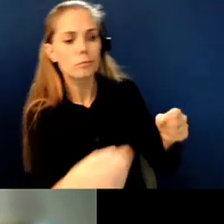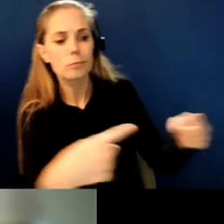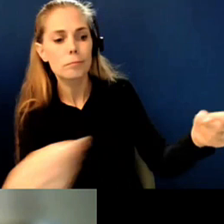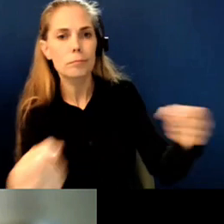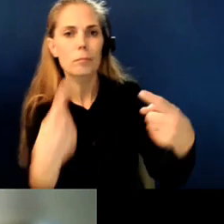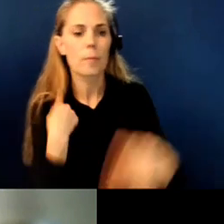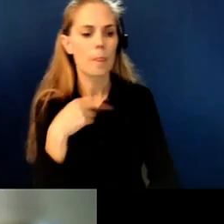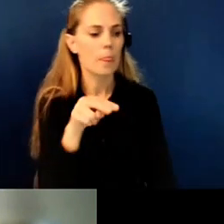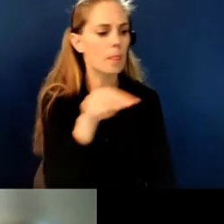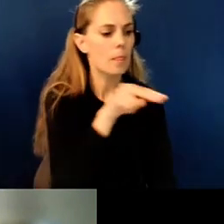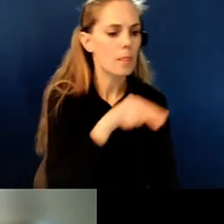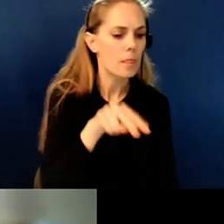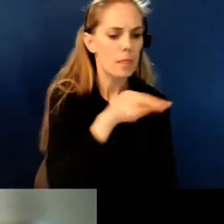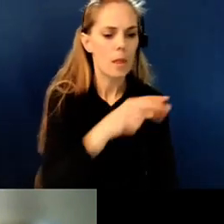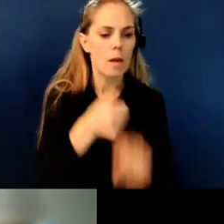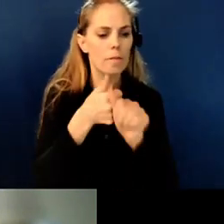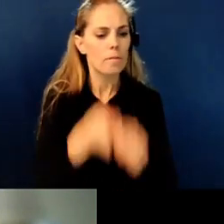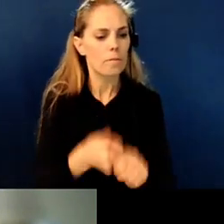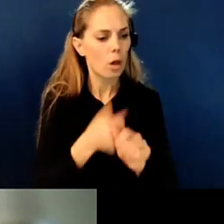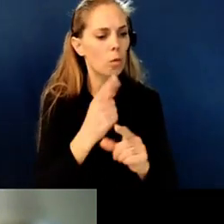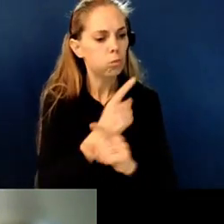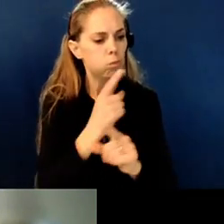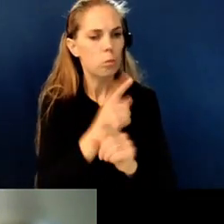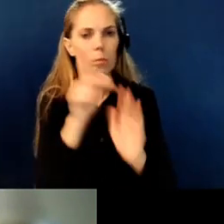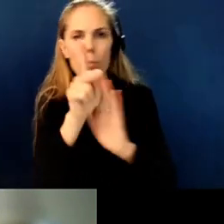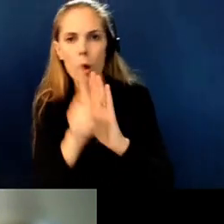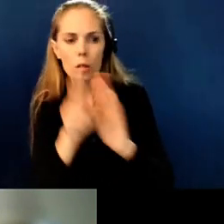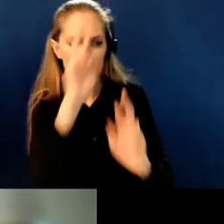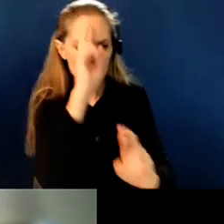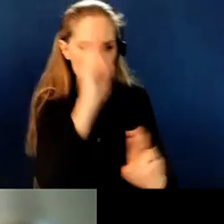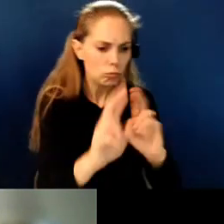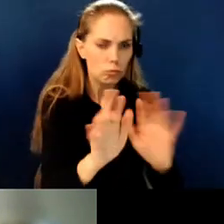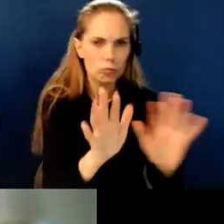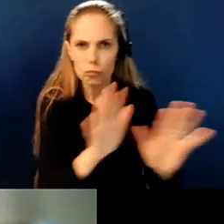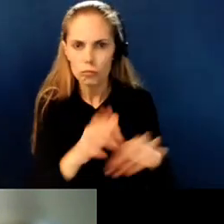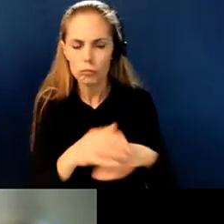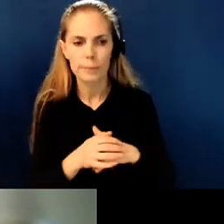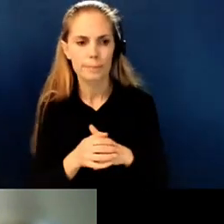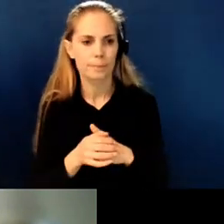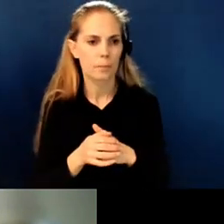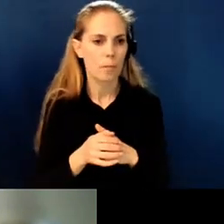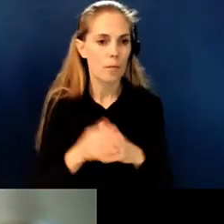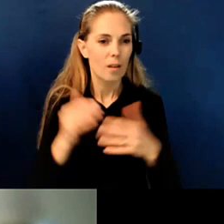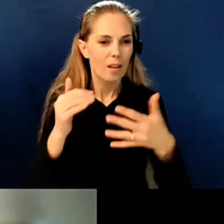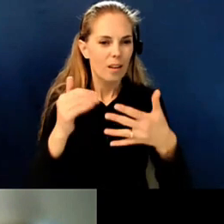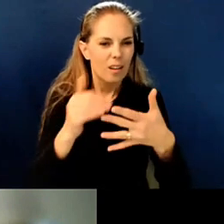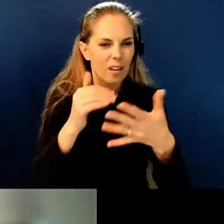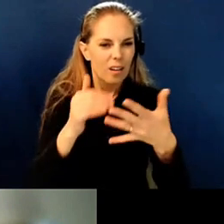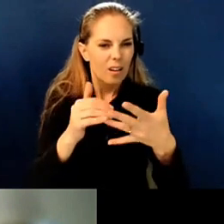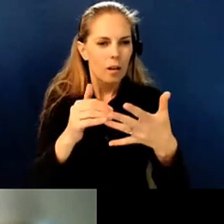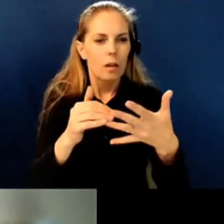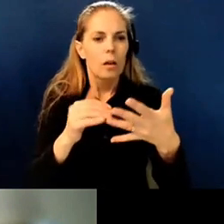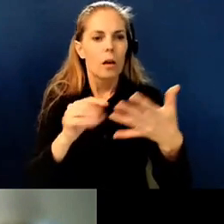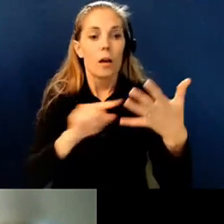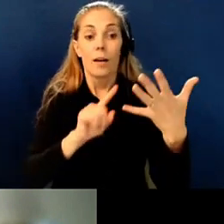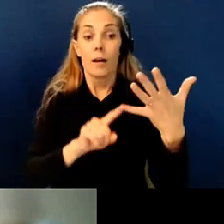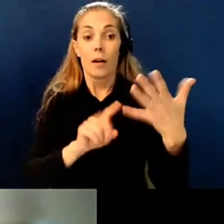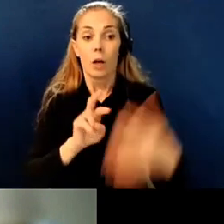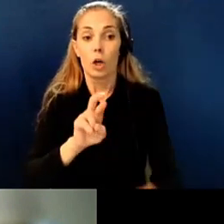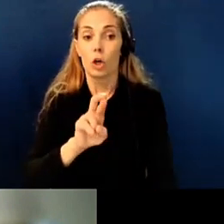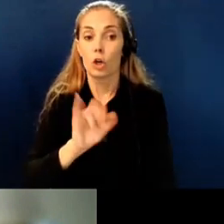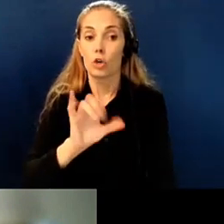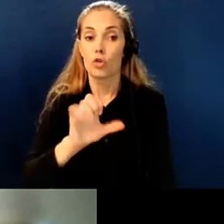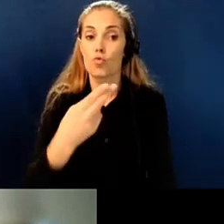communication policies you have, right? The software has a rich feature set. And I can't get into everything. Obviously, we don't really have the time,